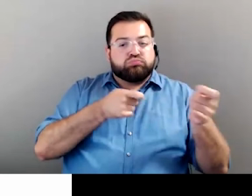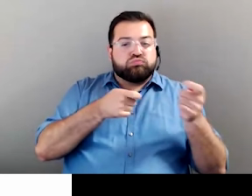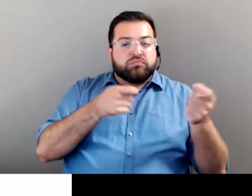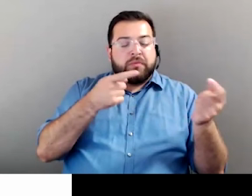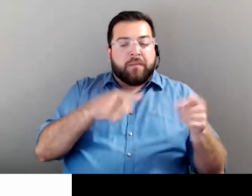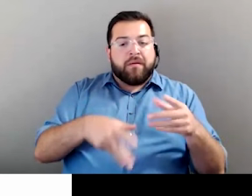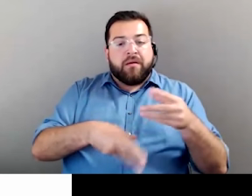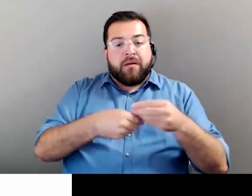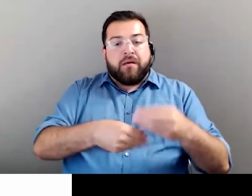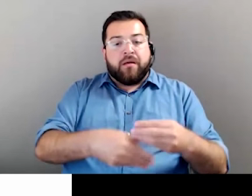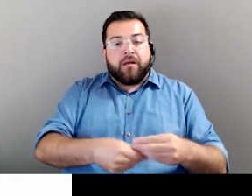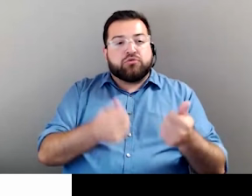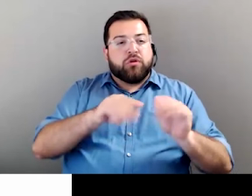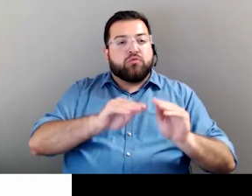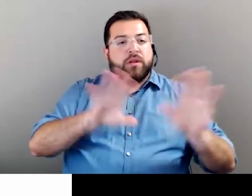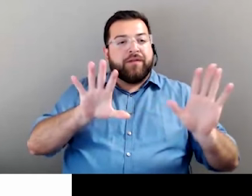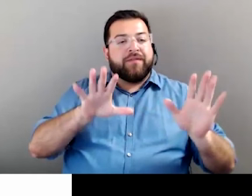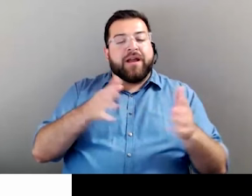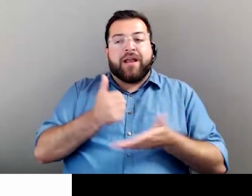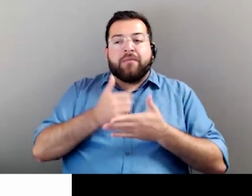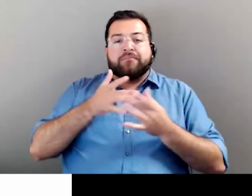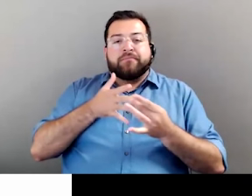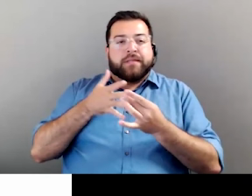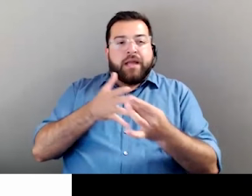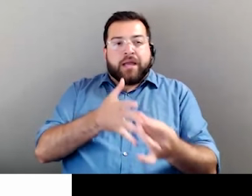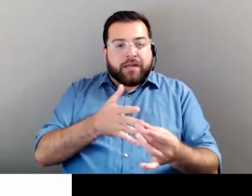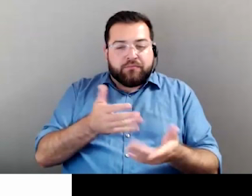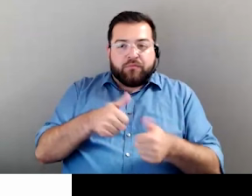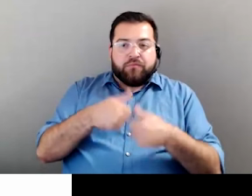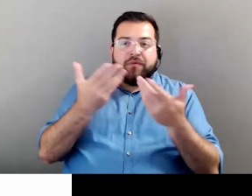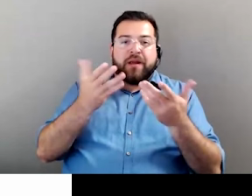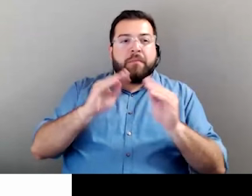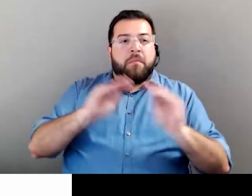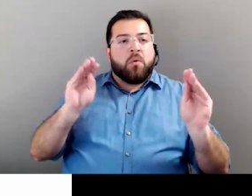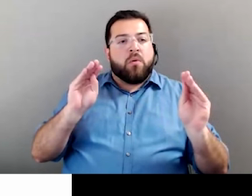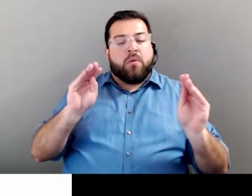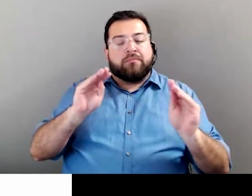clarify things, to guide us, and just for more transparency.